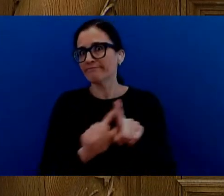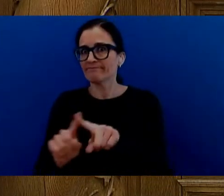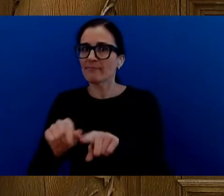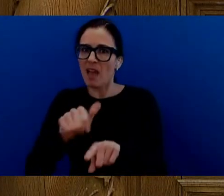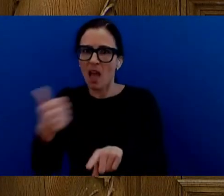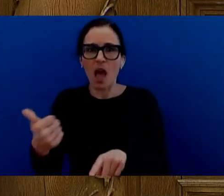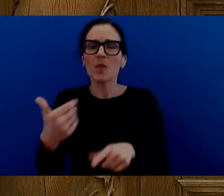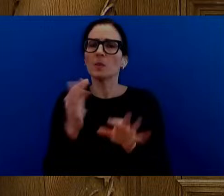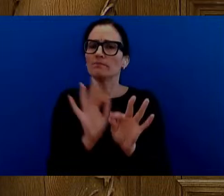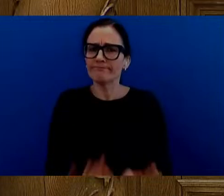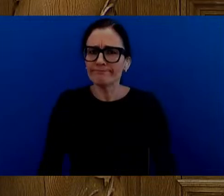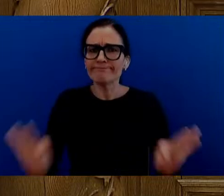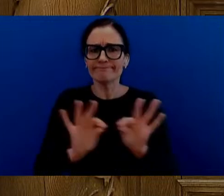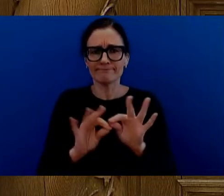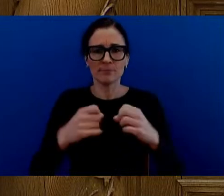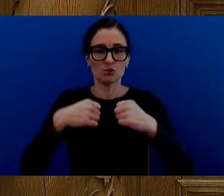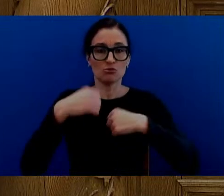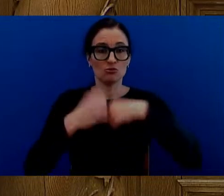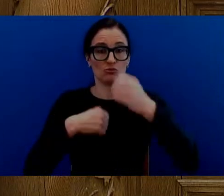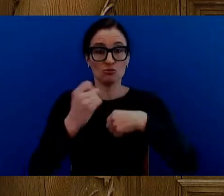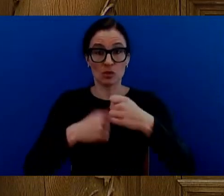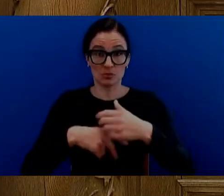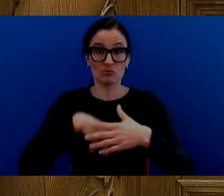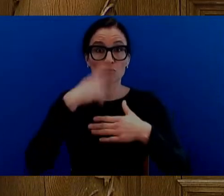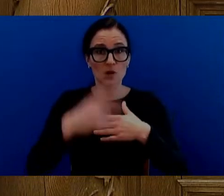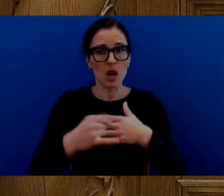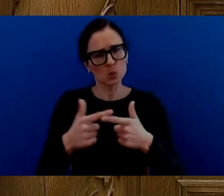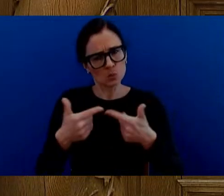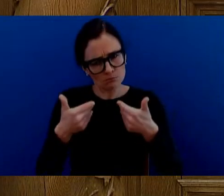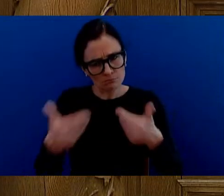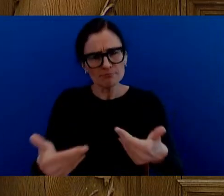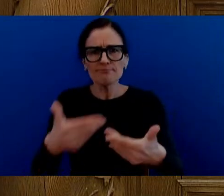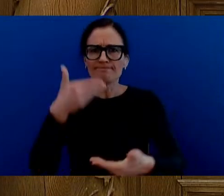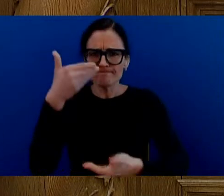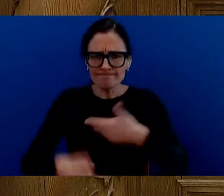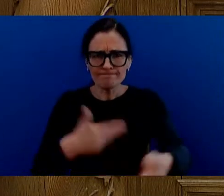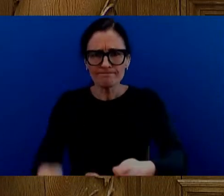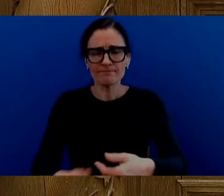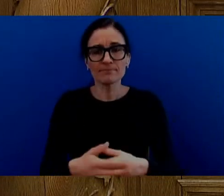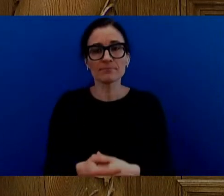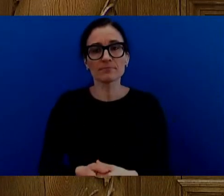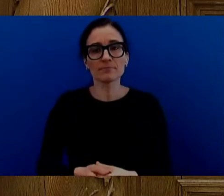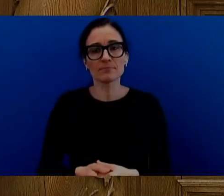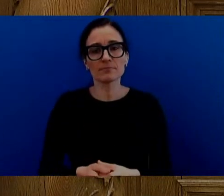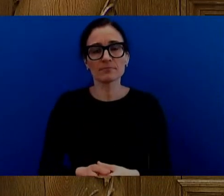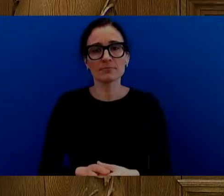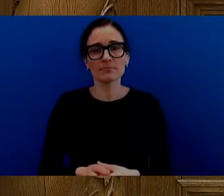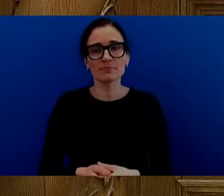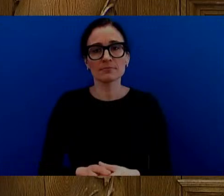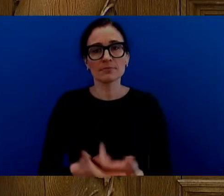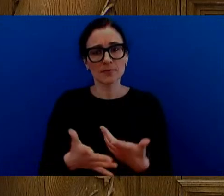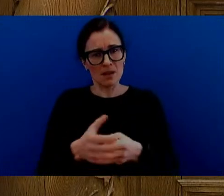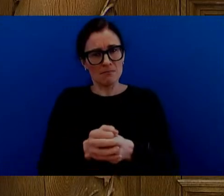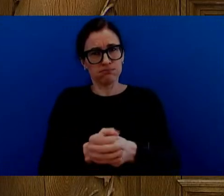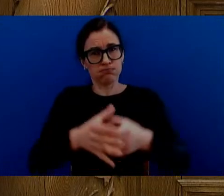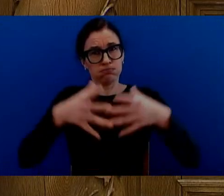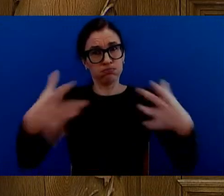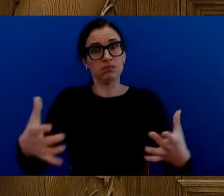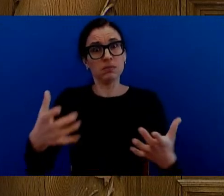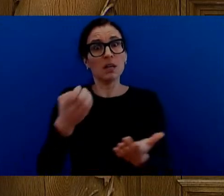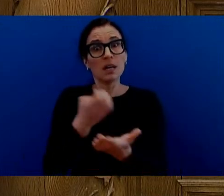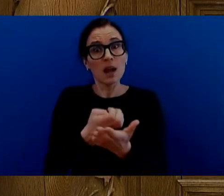moving. When we expand skills training, we help people get ahead and businesses attract the talent they need to